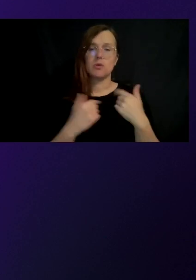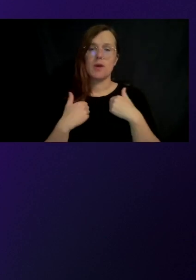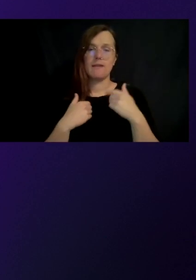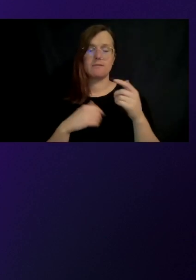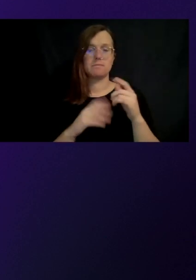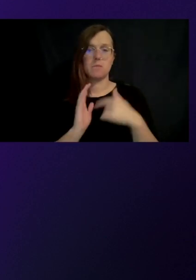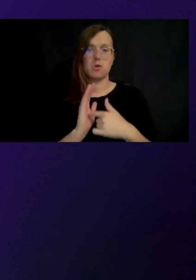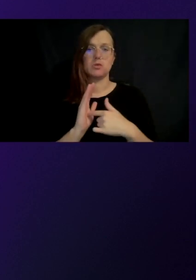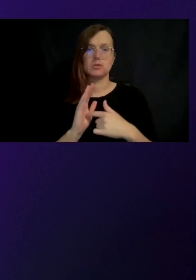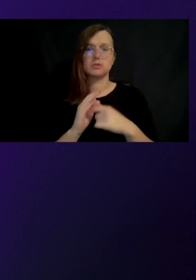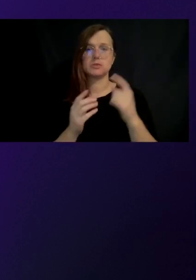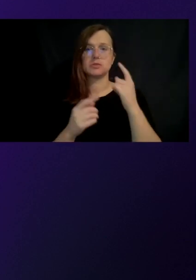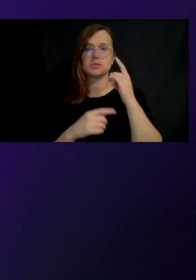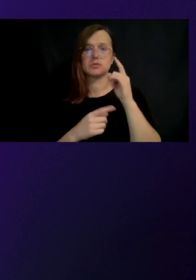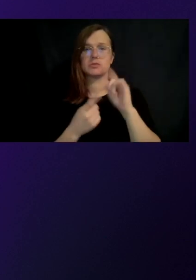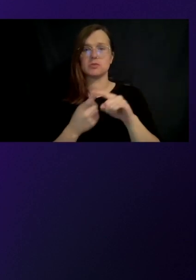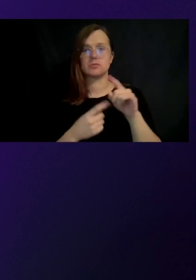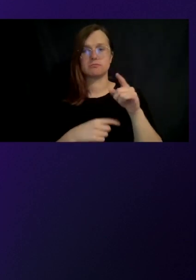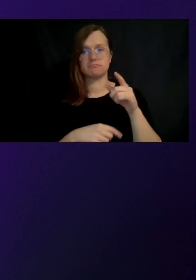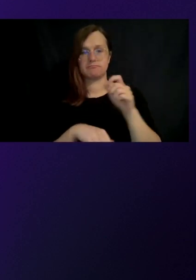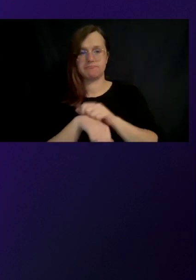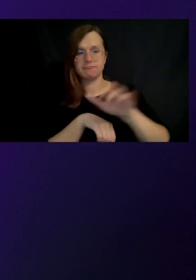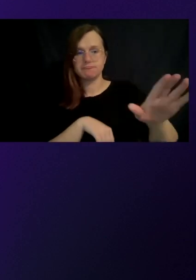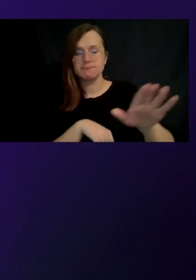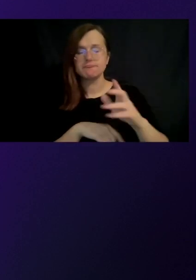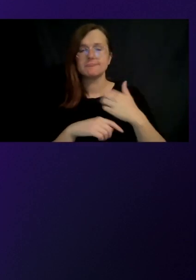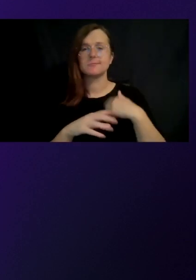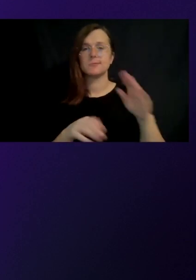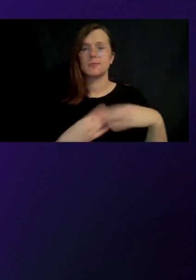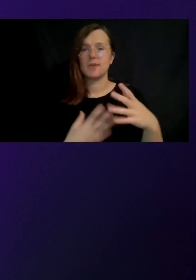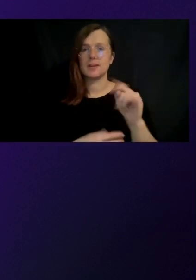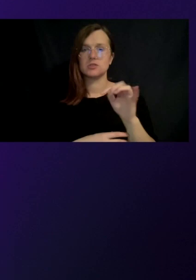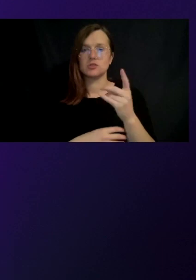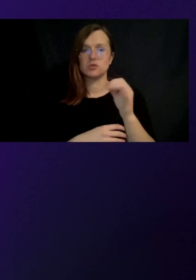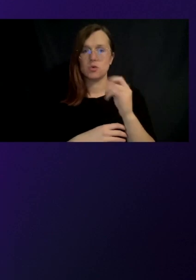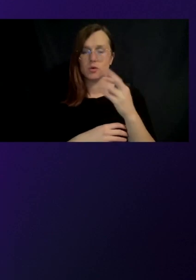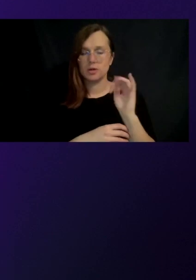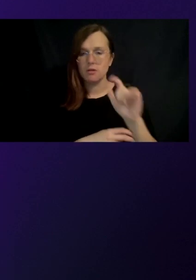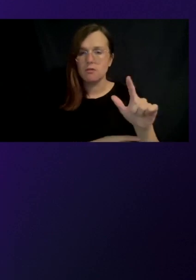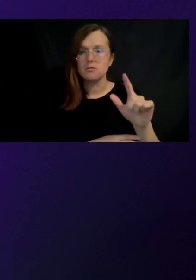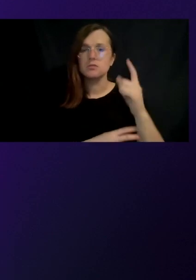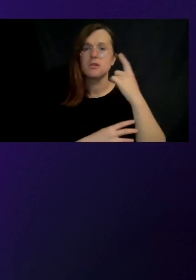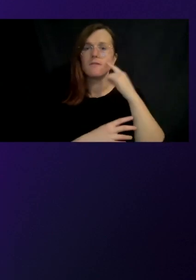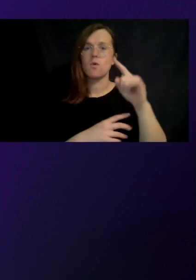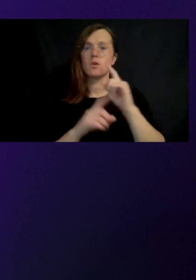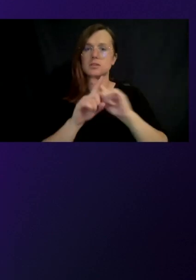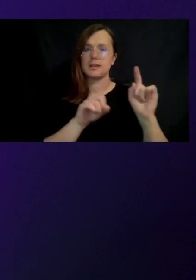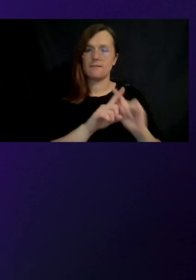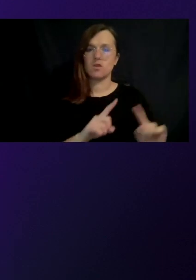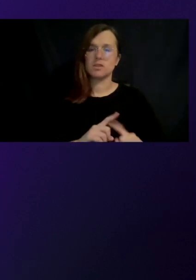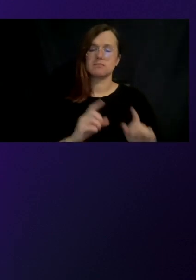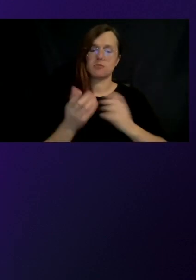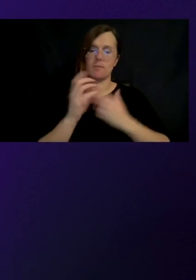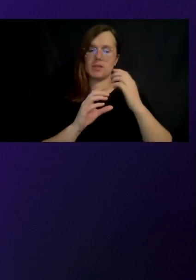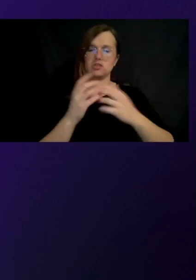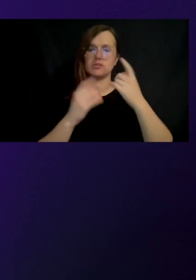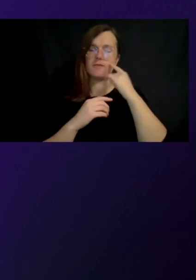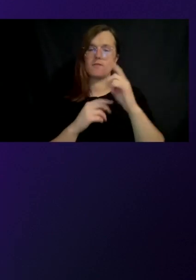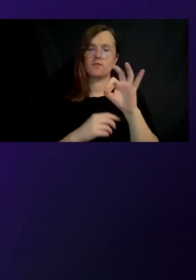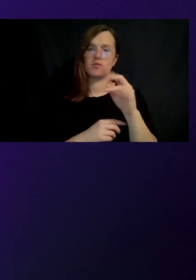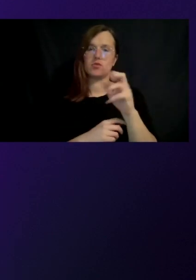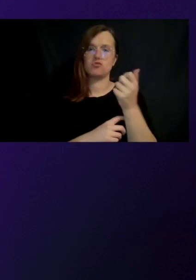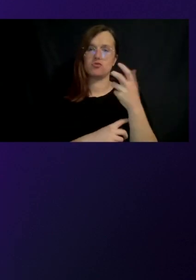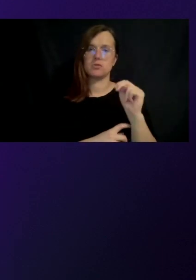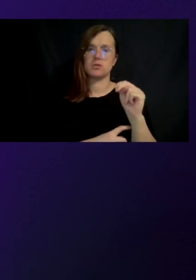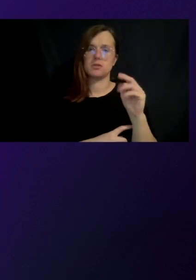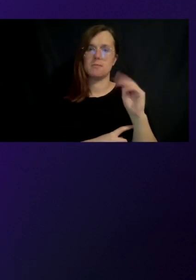2. We also provide tutorials for compiling and deploying Stable Diffusion models, like the example you saw today. So